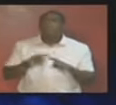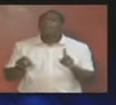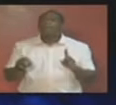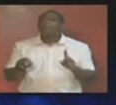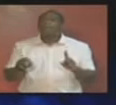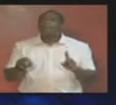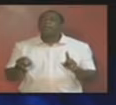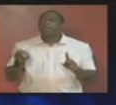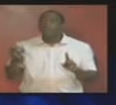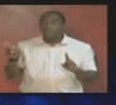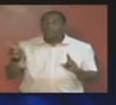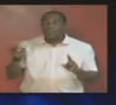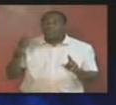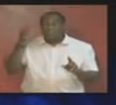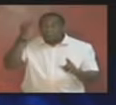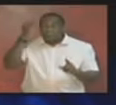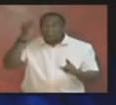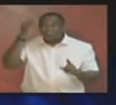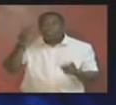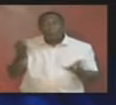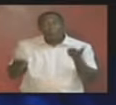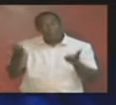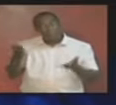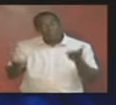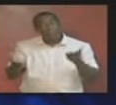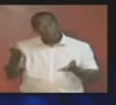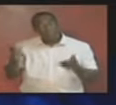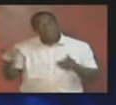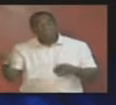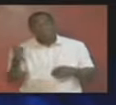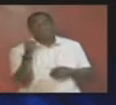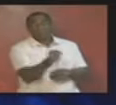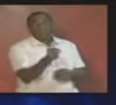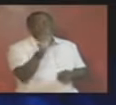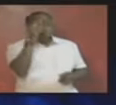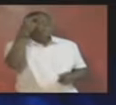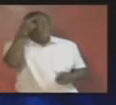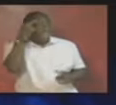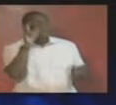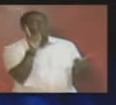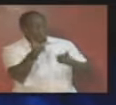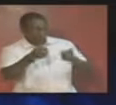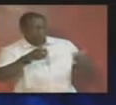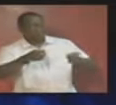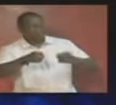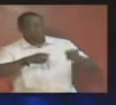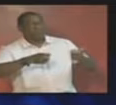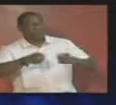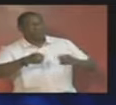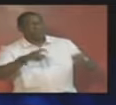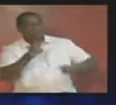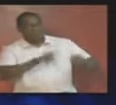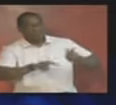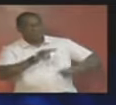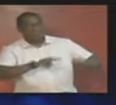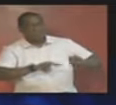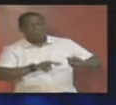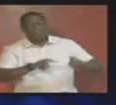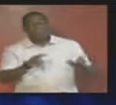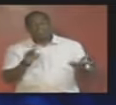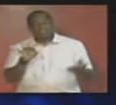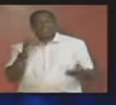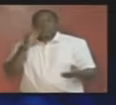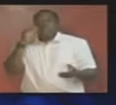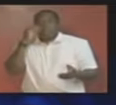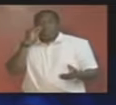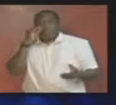thoughts being given maybe to put them into state quarantine? Because when someone is at home, they tend to be maybe a bit lax and